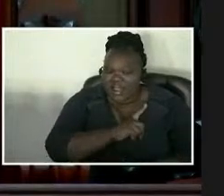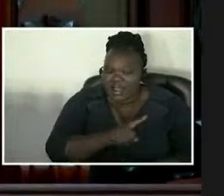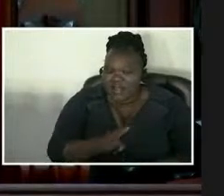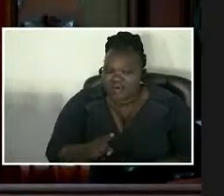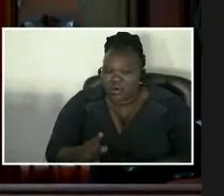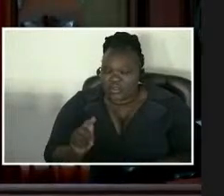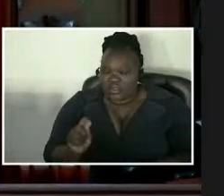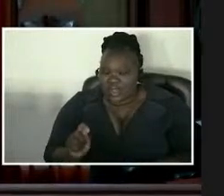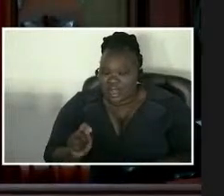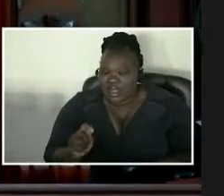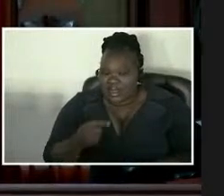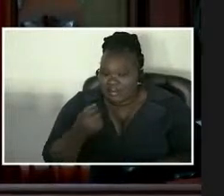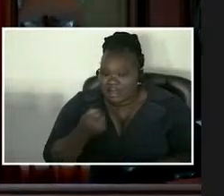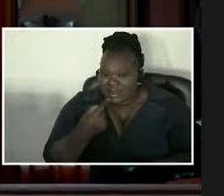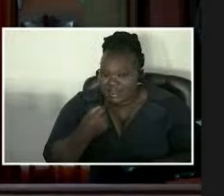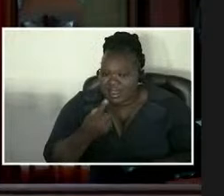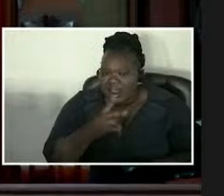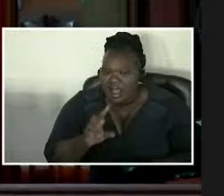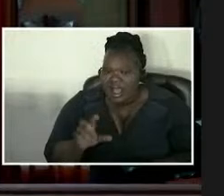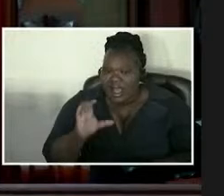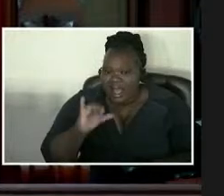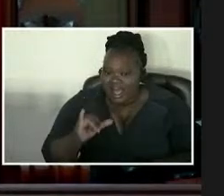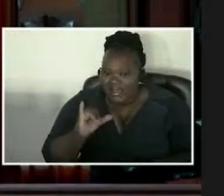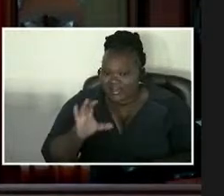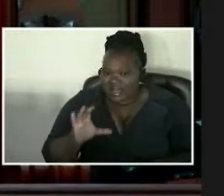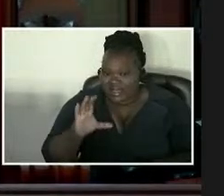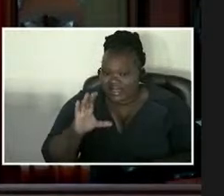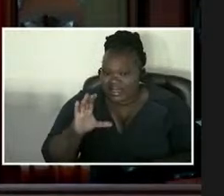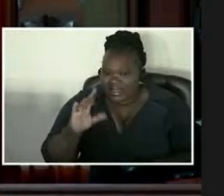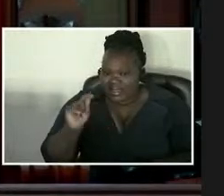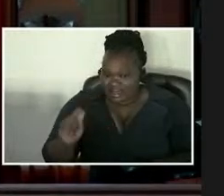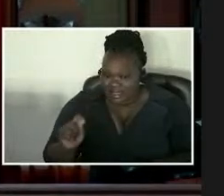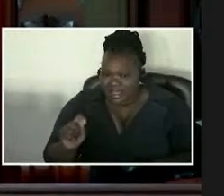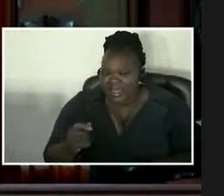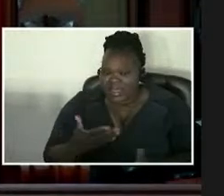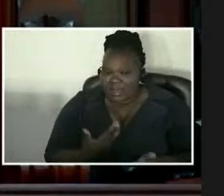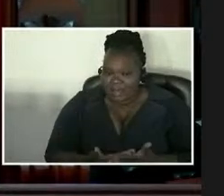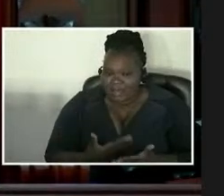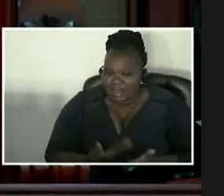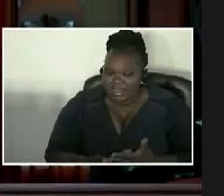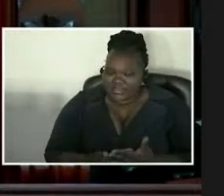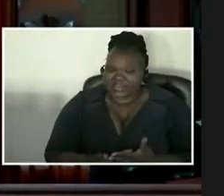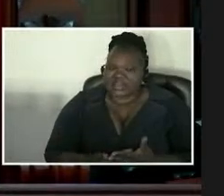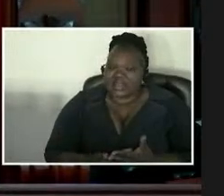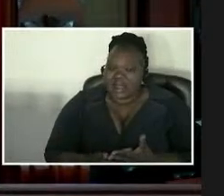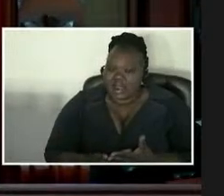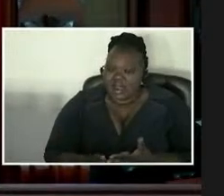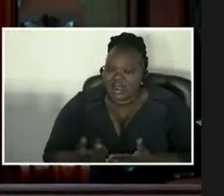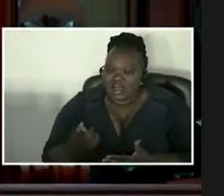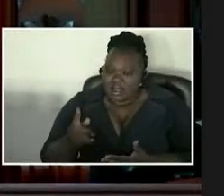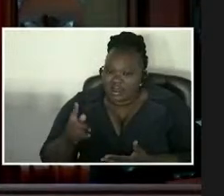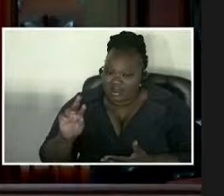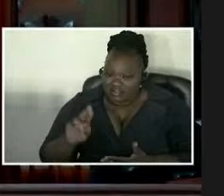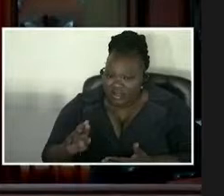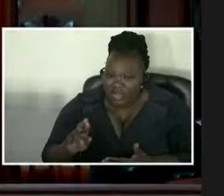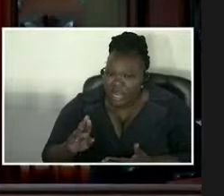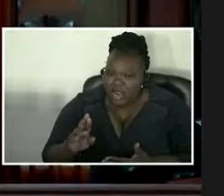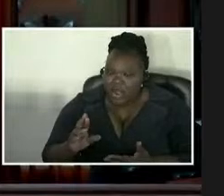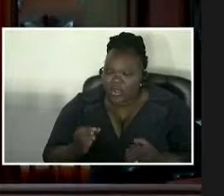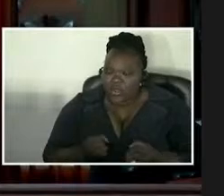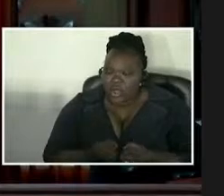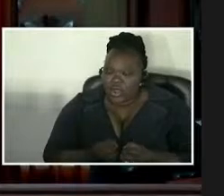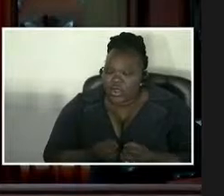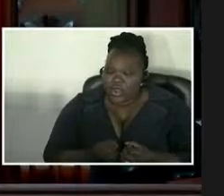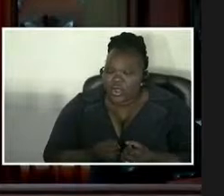showing ict capability honorable embassy apart from syphilis and its ramifications there's growing lupus and